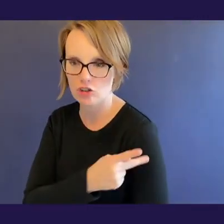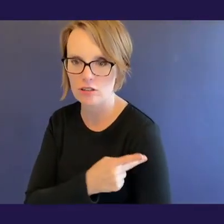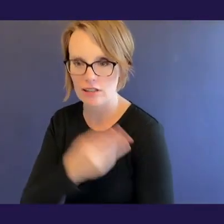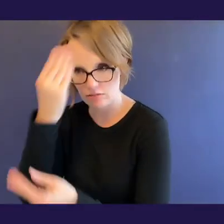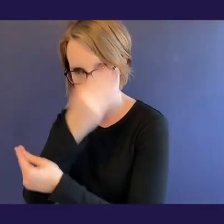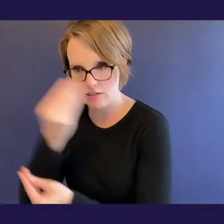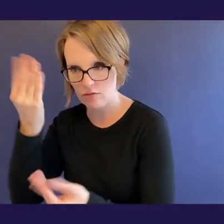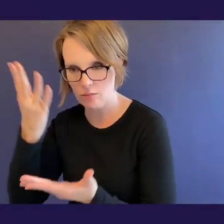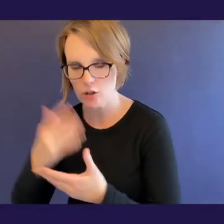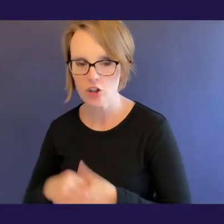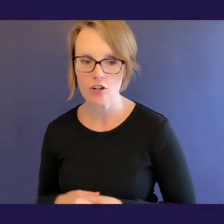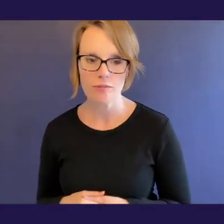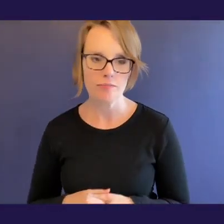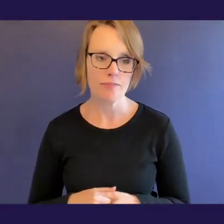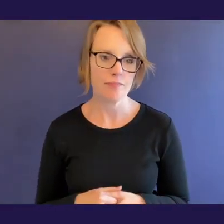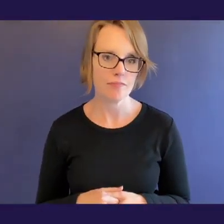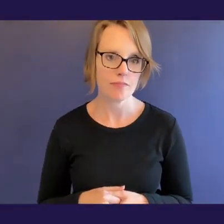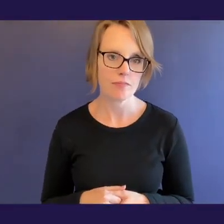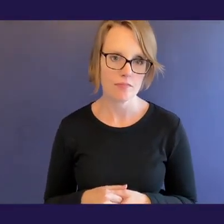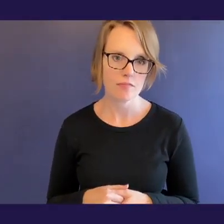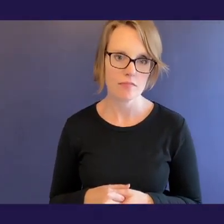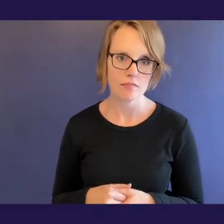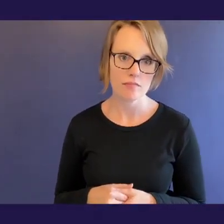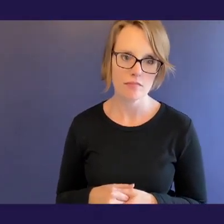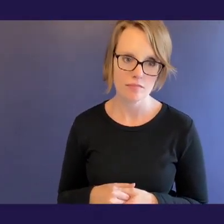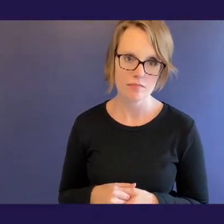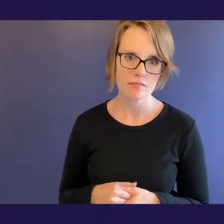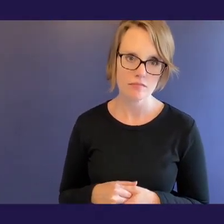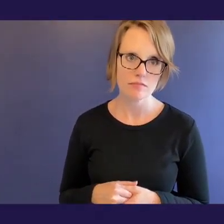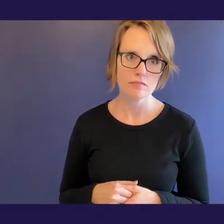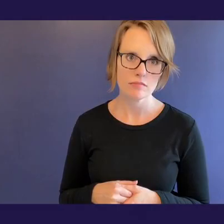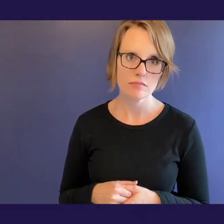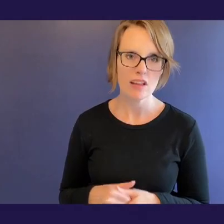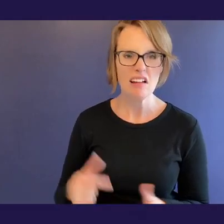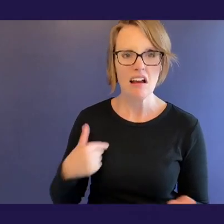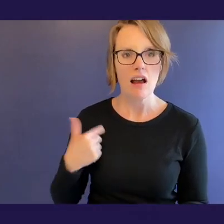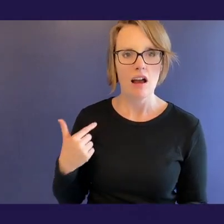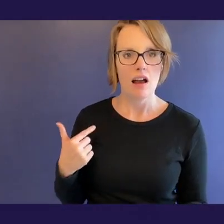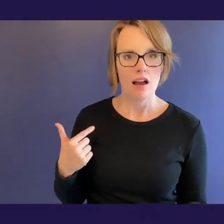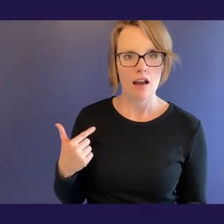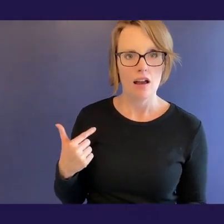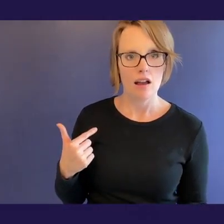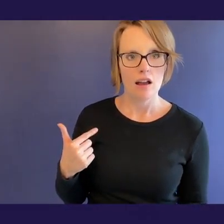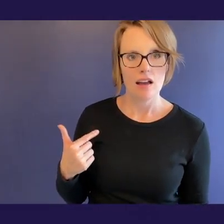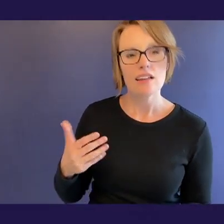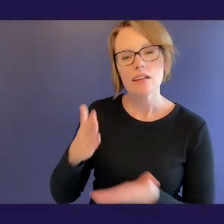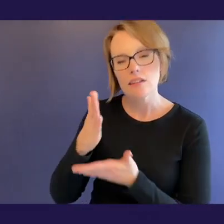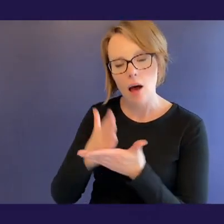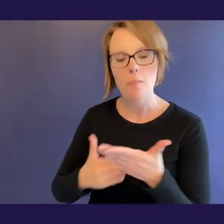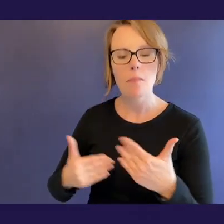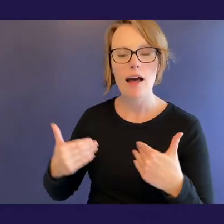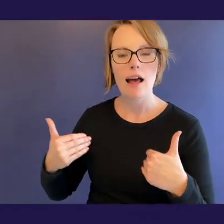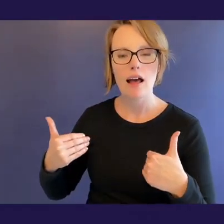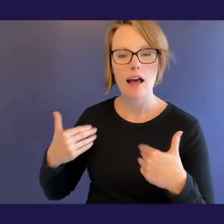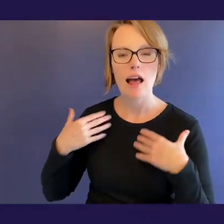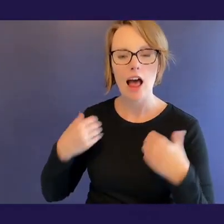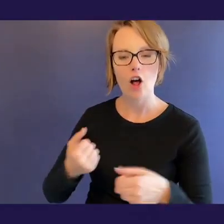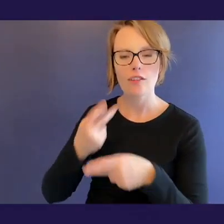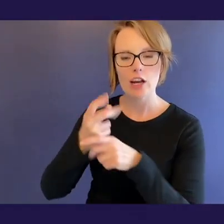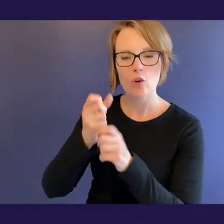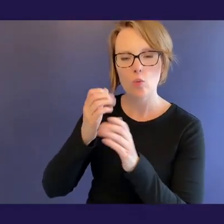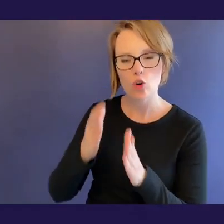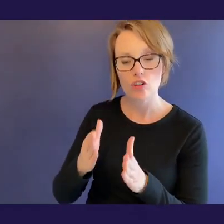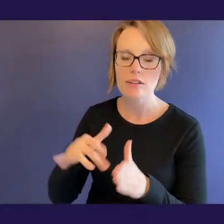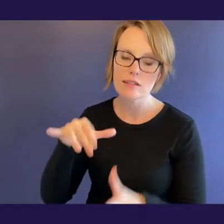of misinformation and disinformation, but they make up a relatively small minority in the end, even if